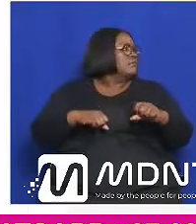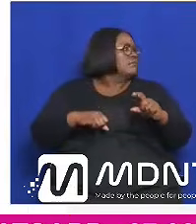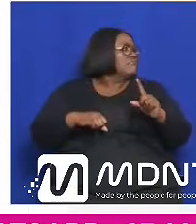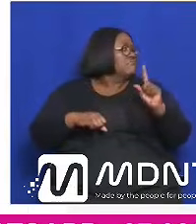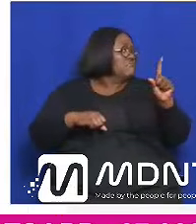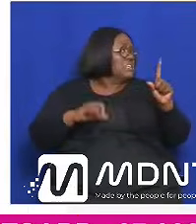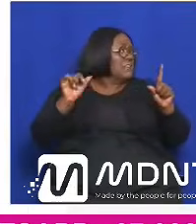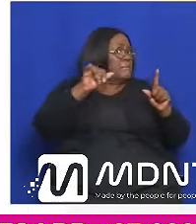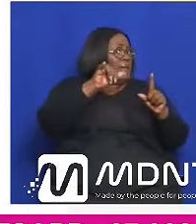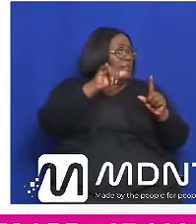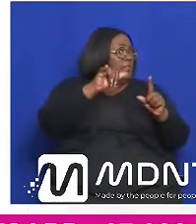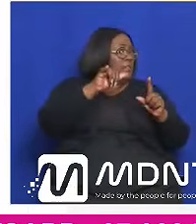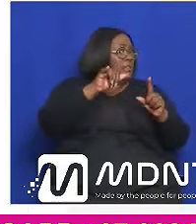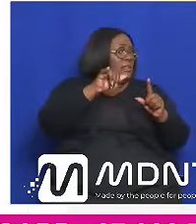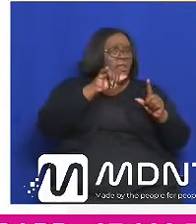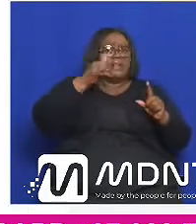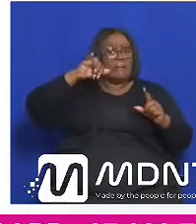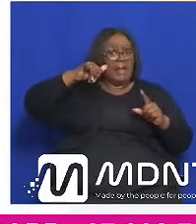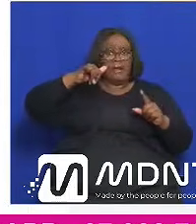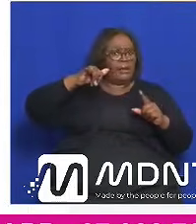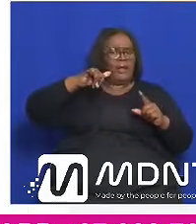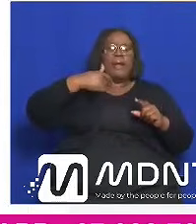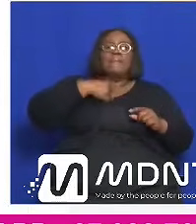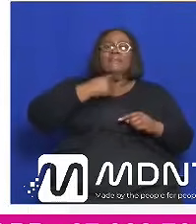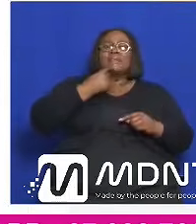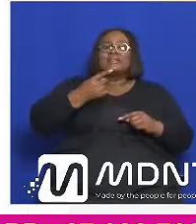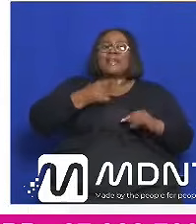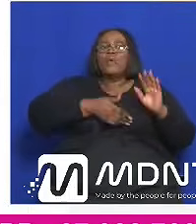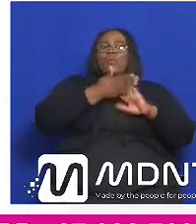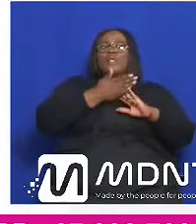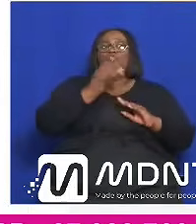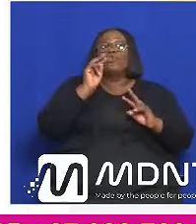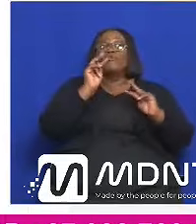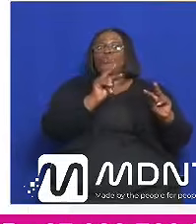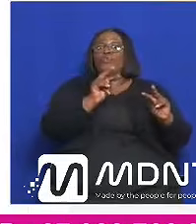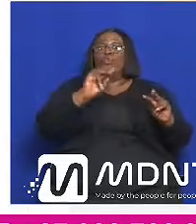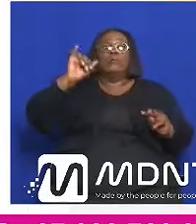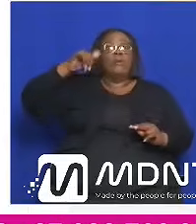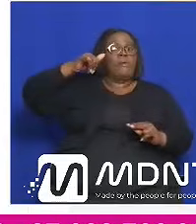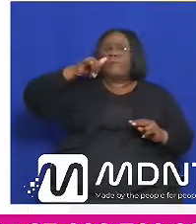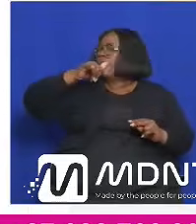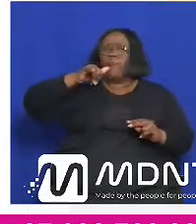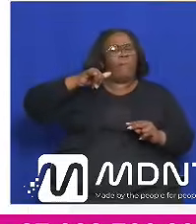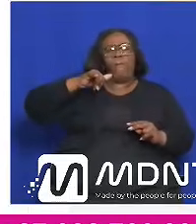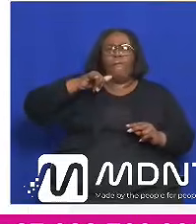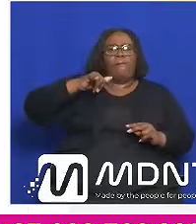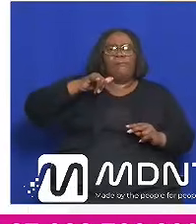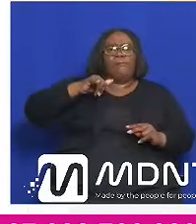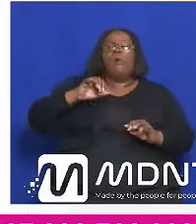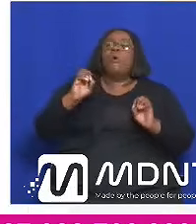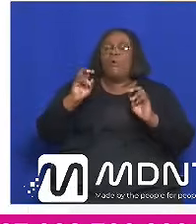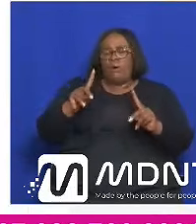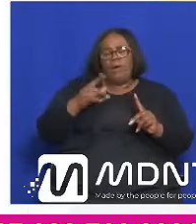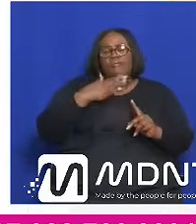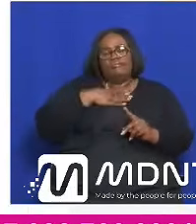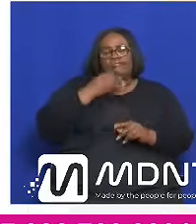I didn't even go to view the aircraft. Oh, you didn't? I No, that didn't, you did. yes. Okay. My mistake.